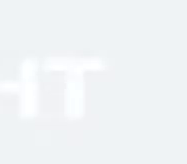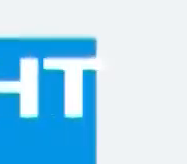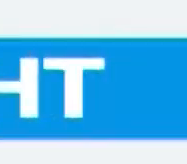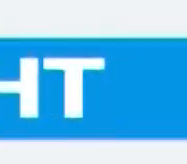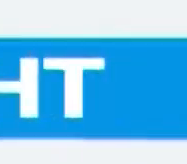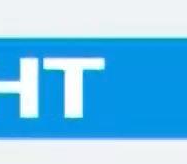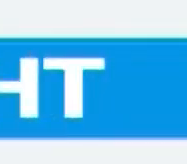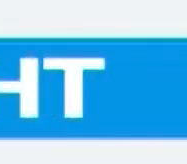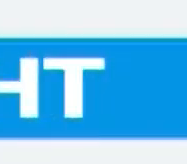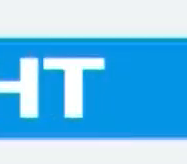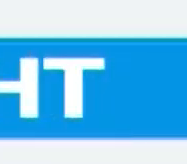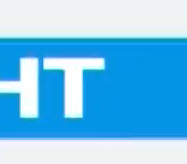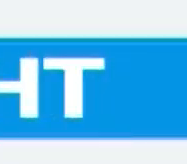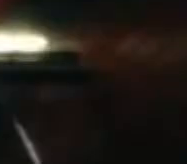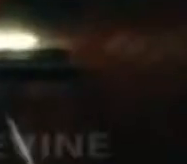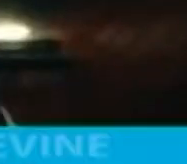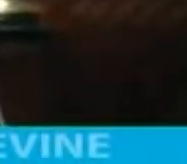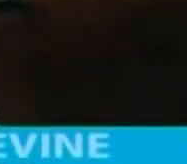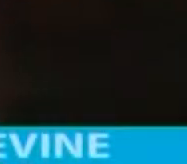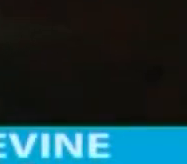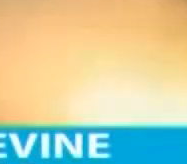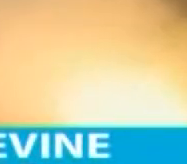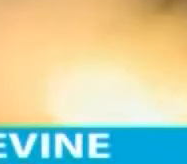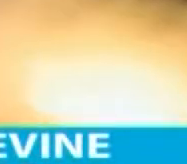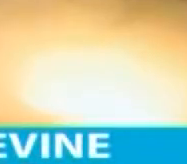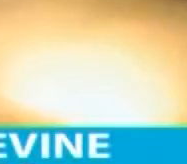Tonight on KBC Channel 1.